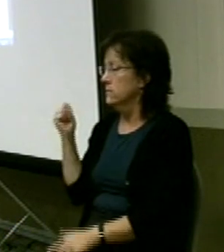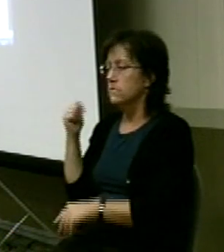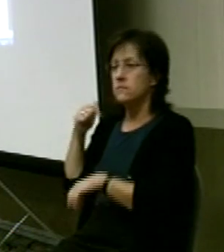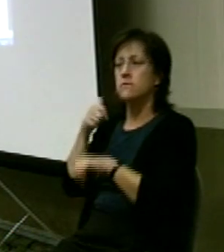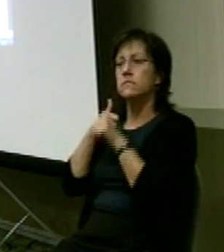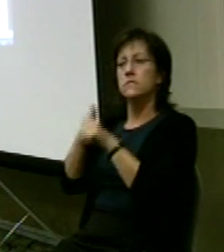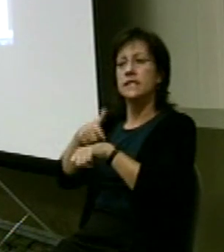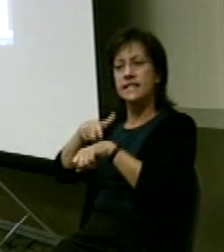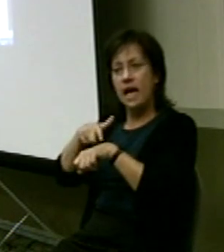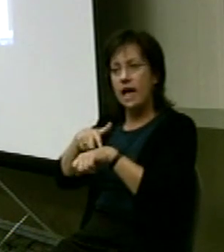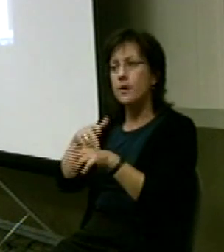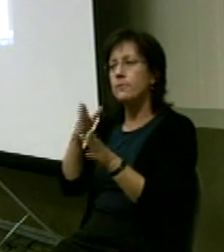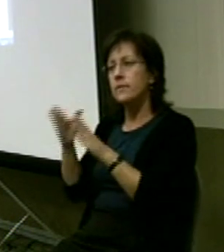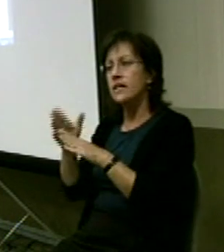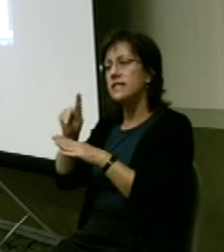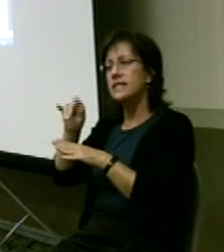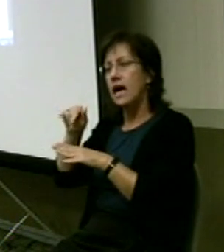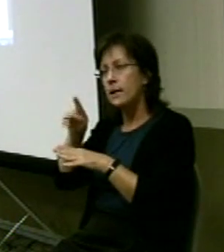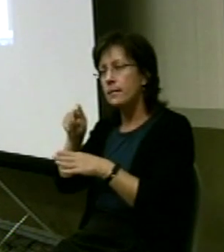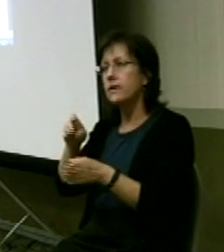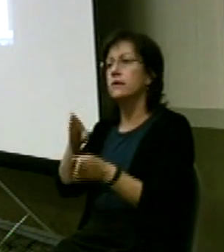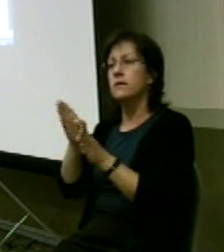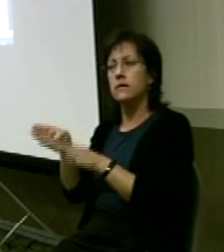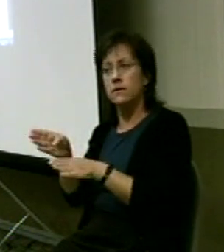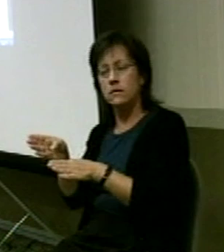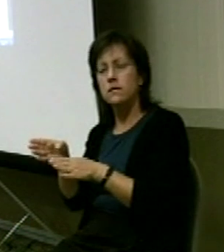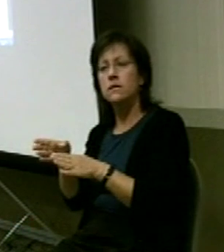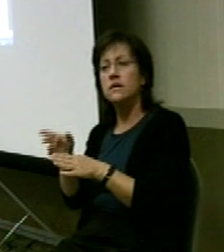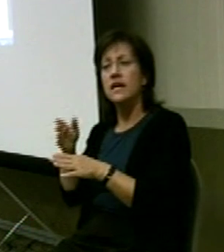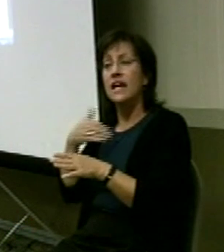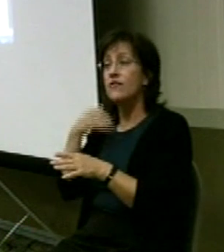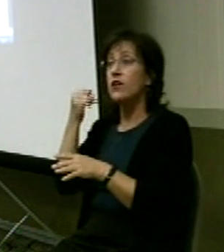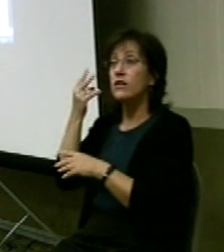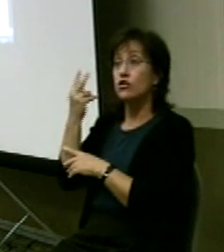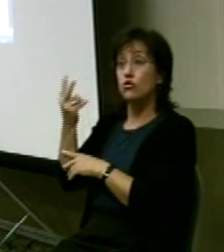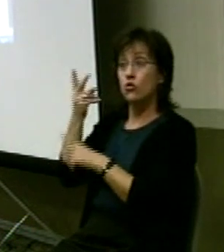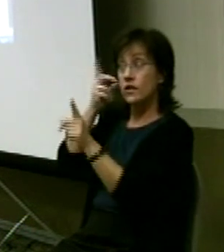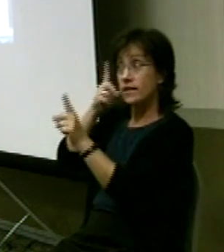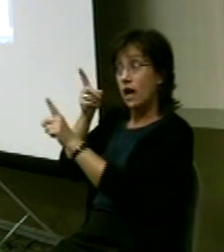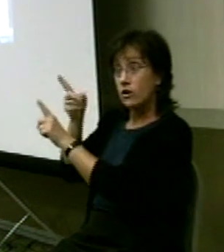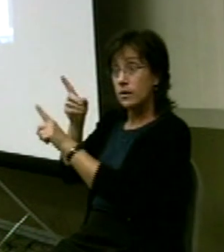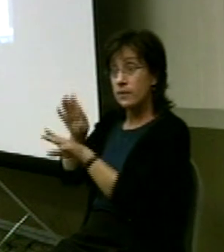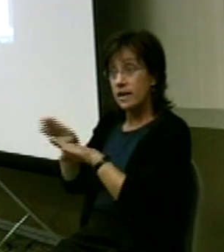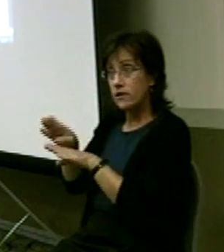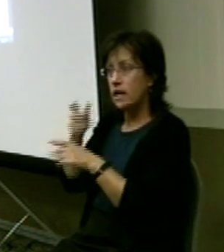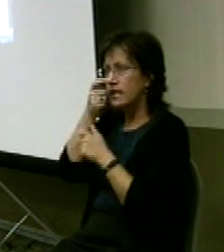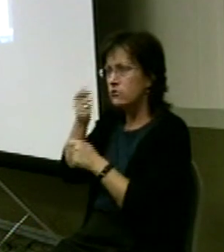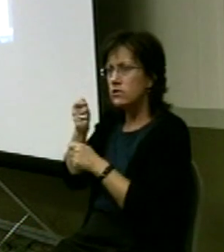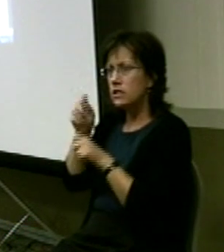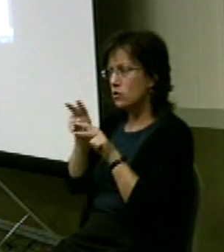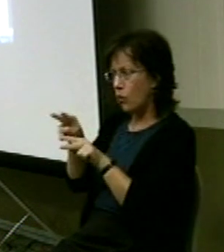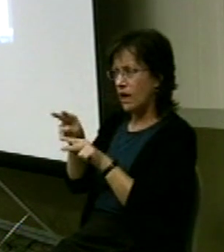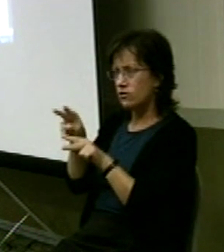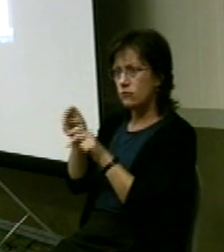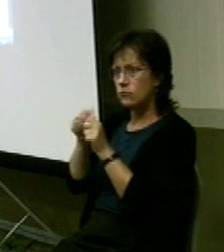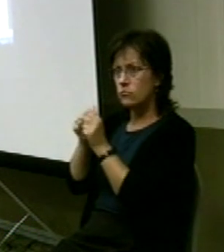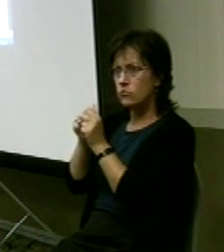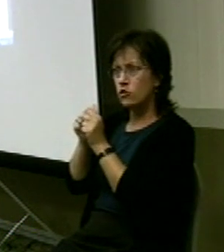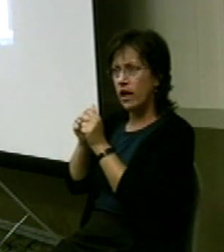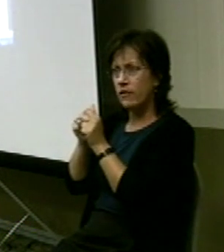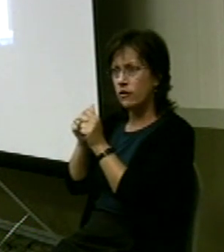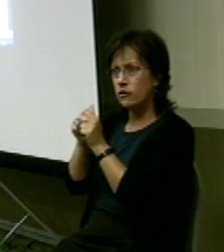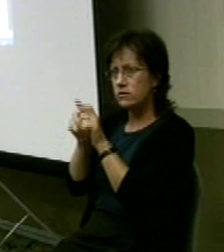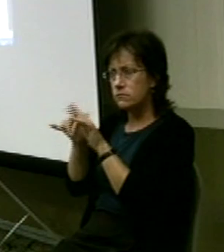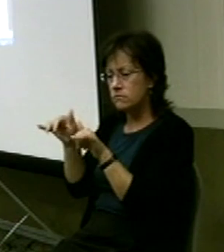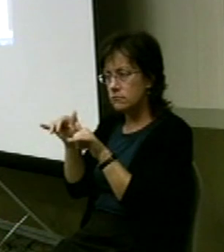By time and type. By time and type. So if you do have two target behaviors, it's interesting to watch them together, to